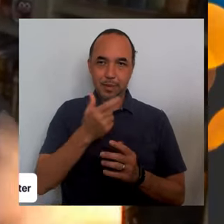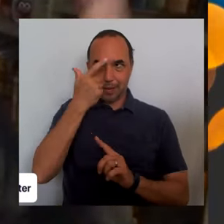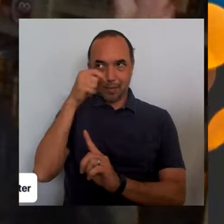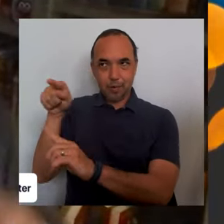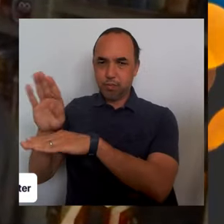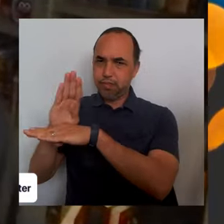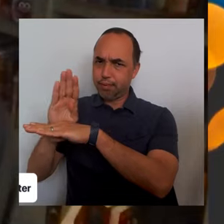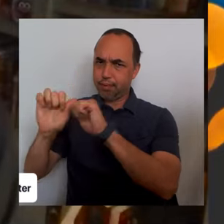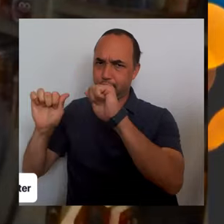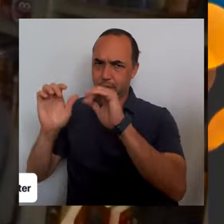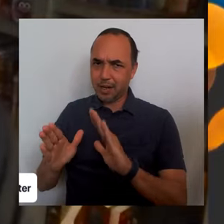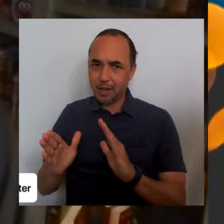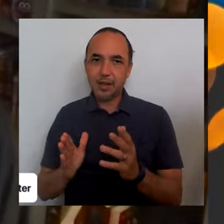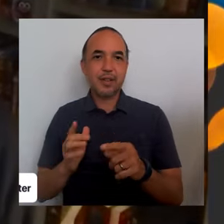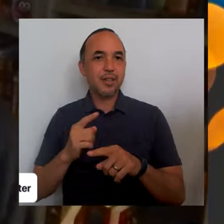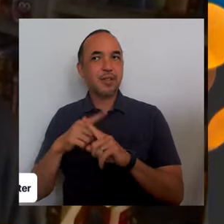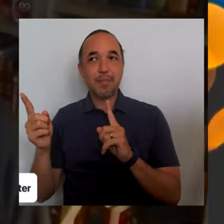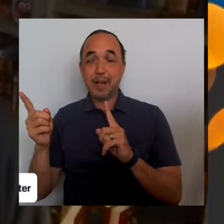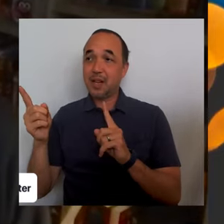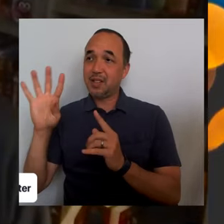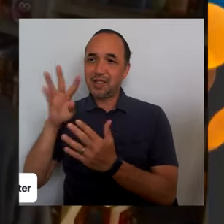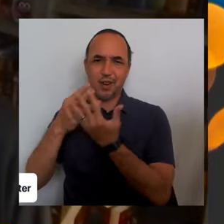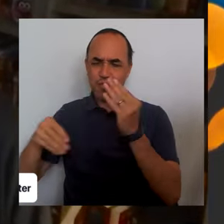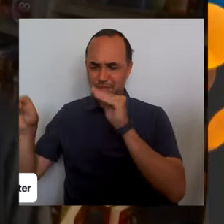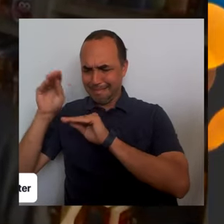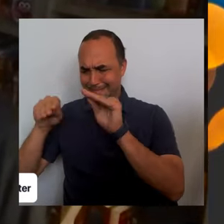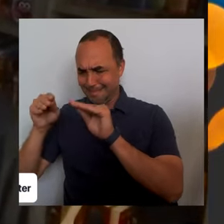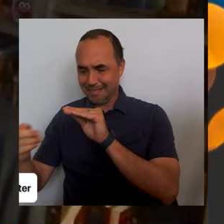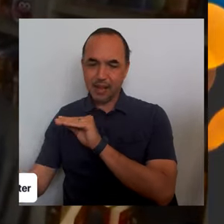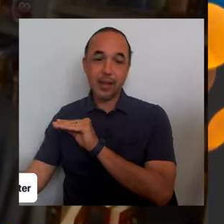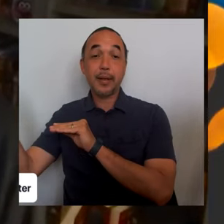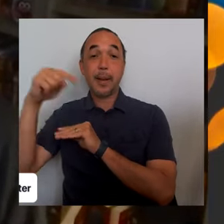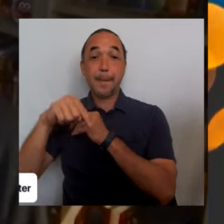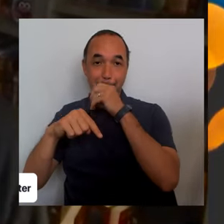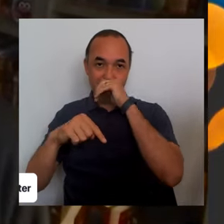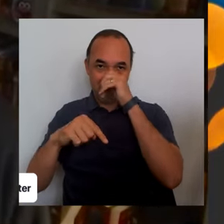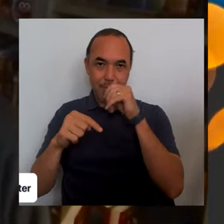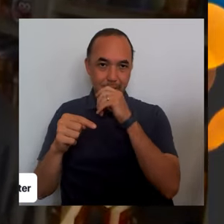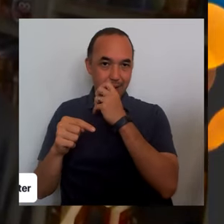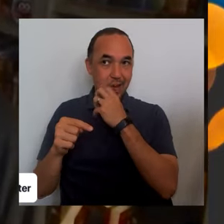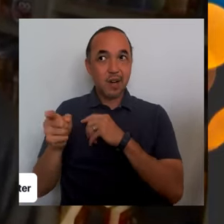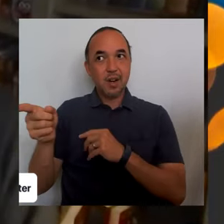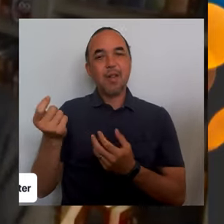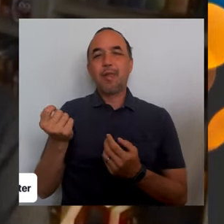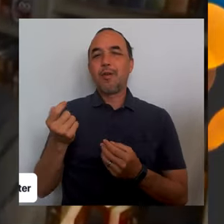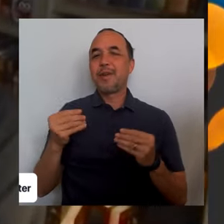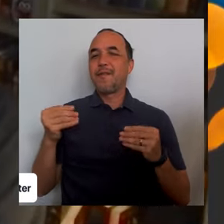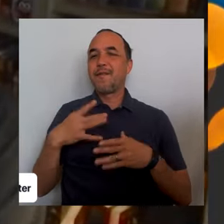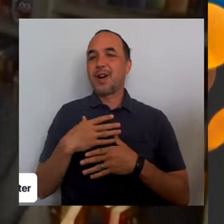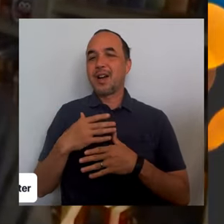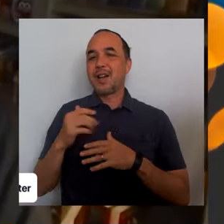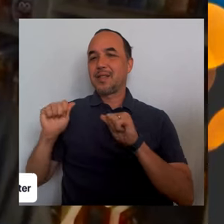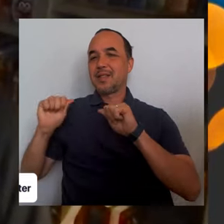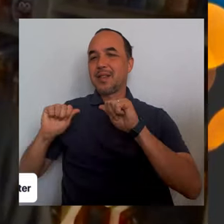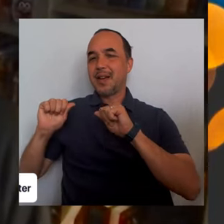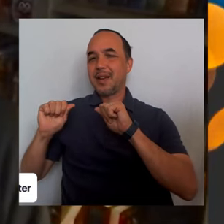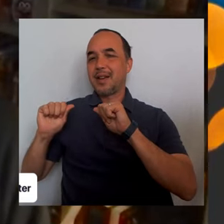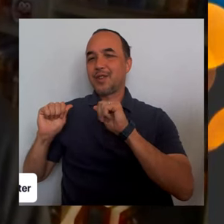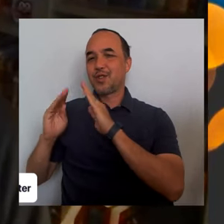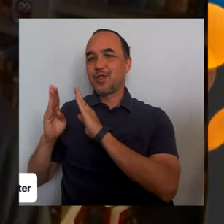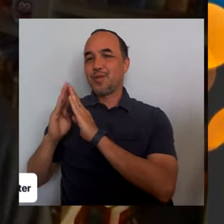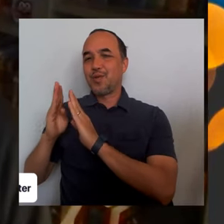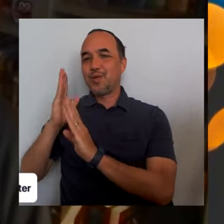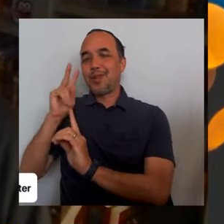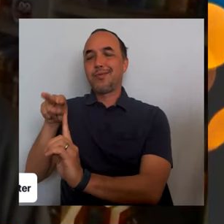she rearranged everything. And she was, quite honestly, a little afraid that the scientific community would, you know, say,